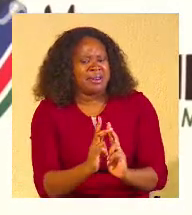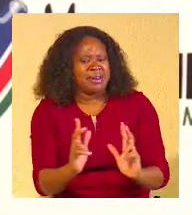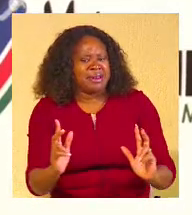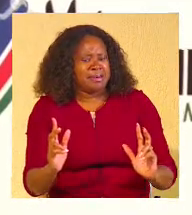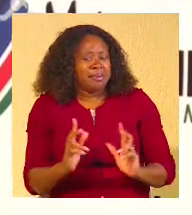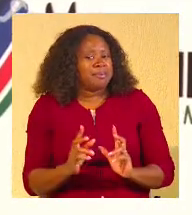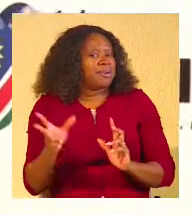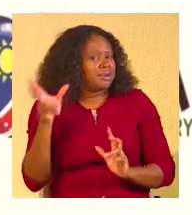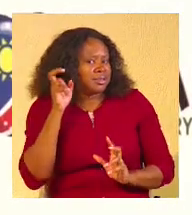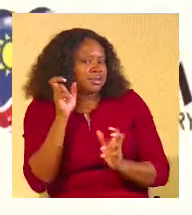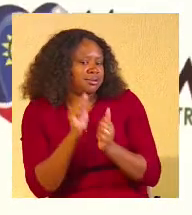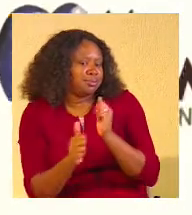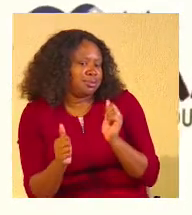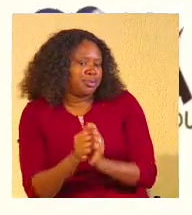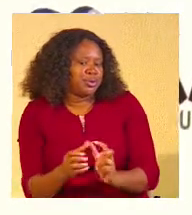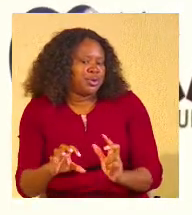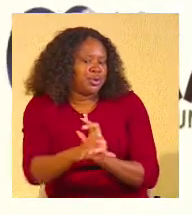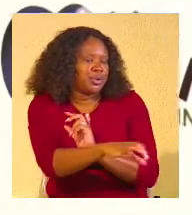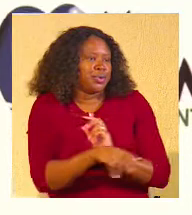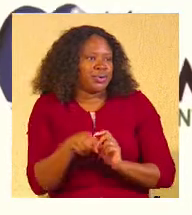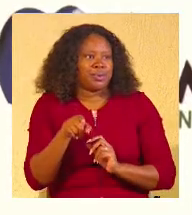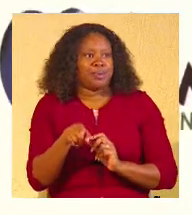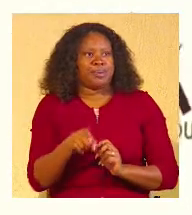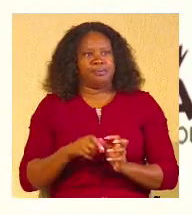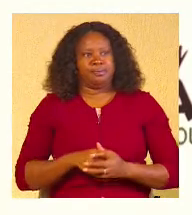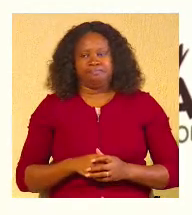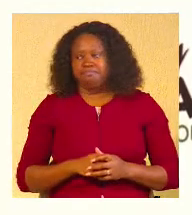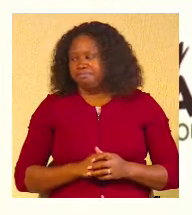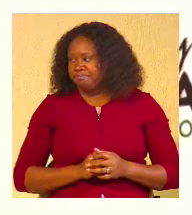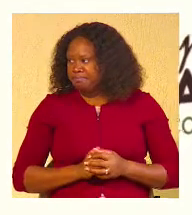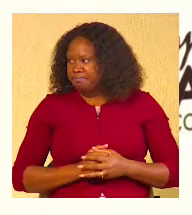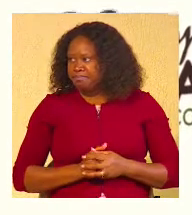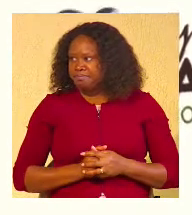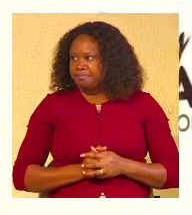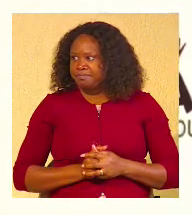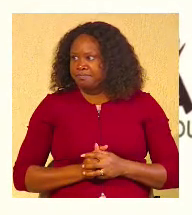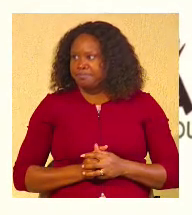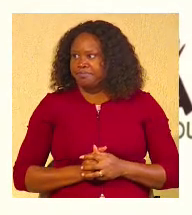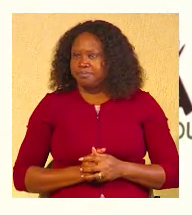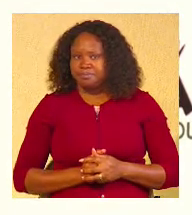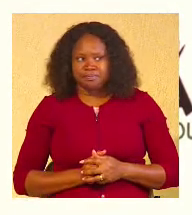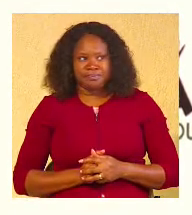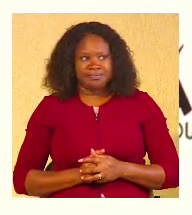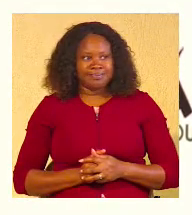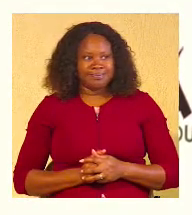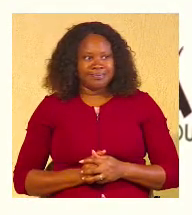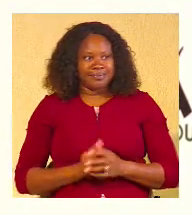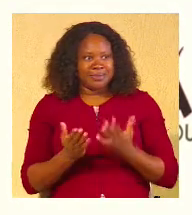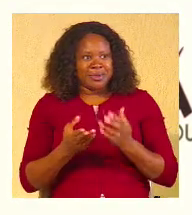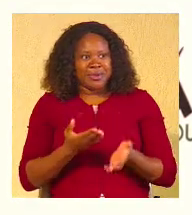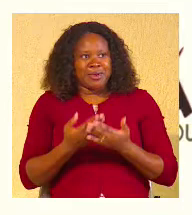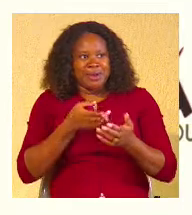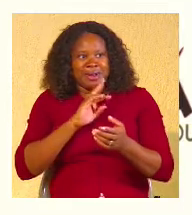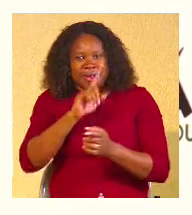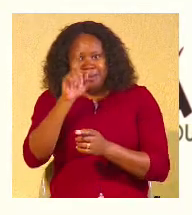problems of the constituents? I think that was the question that he asked second. Okay, perhaps to help answer Marvin's